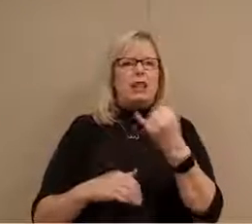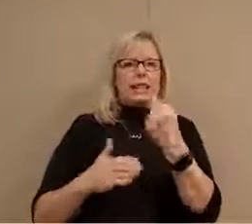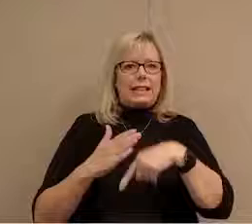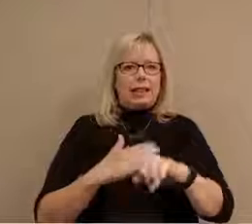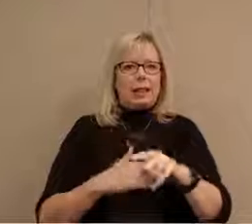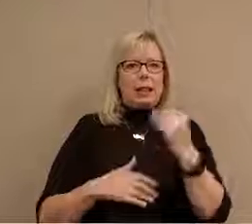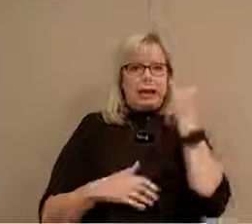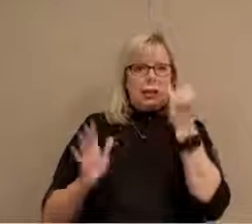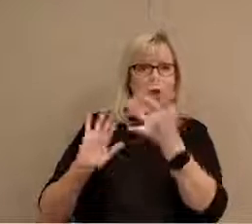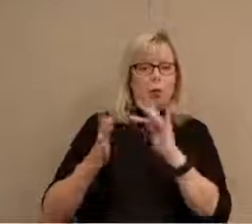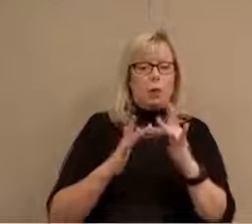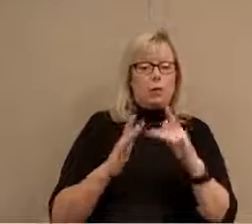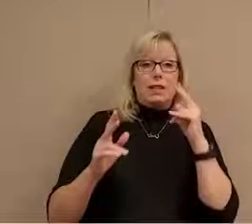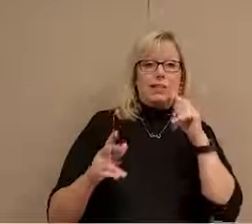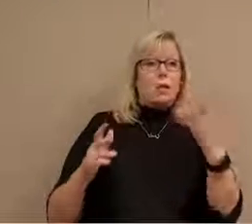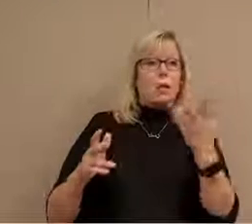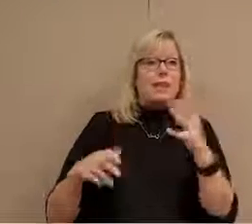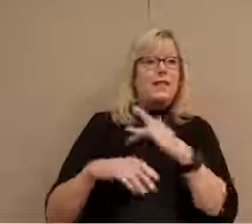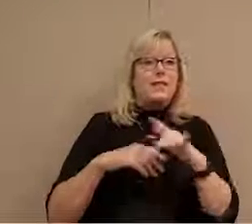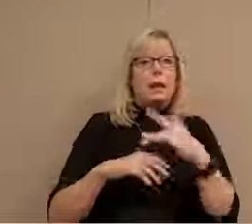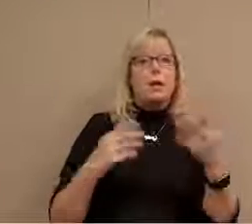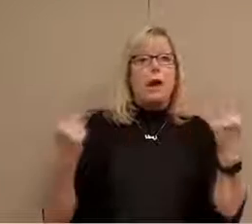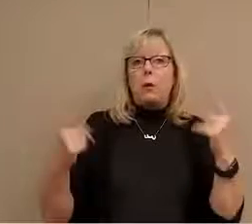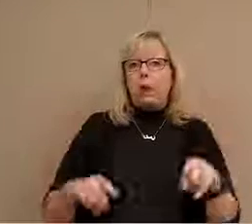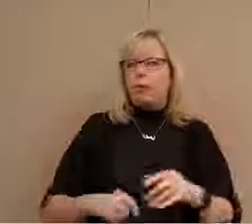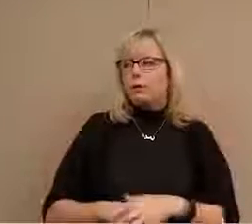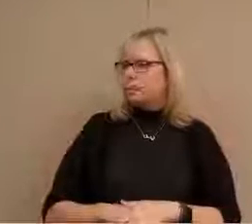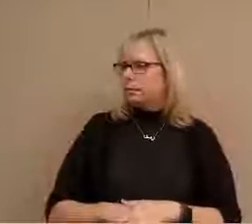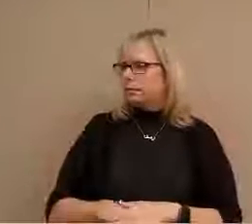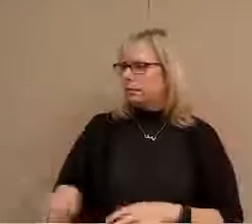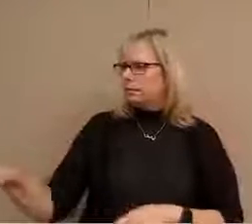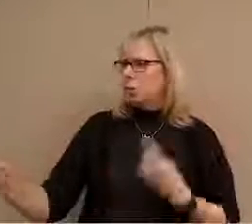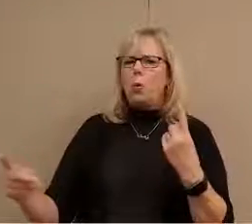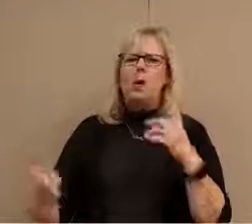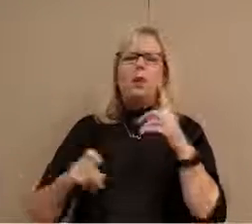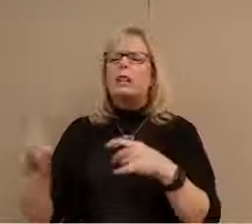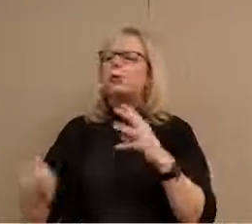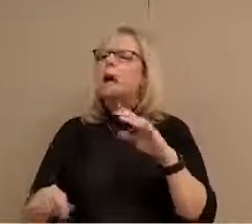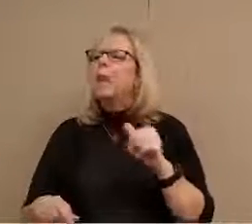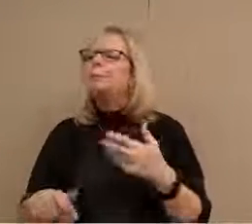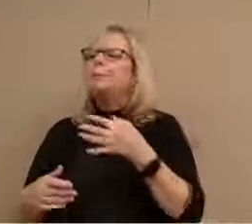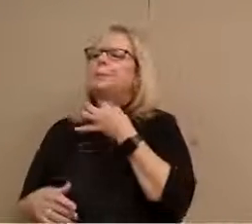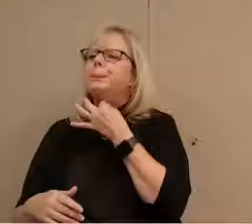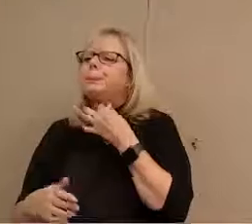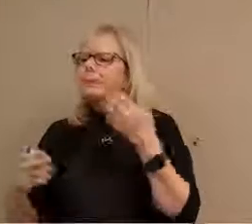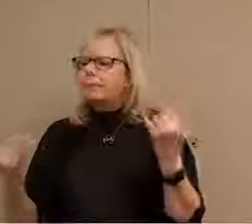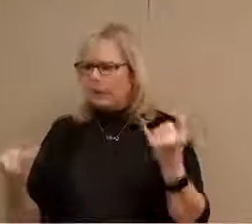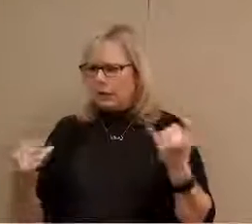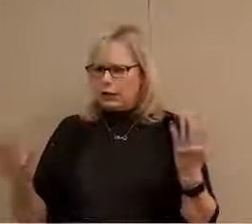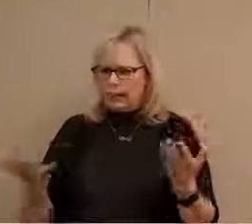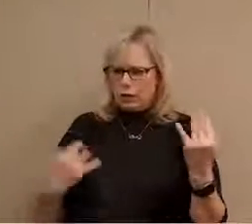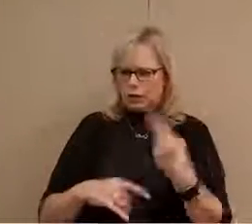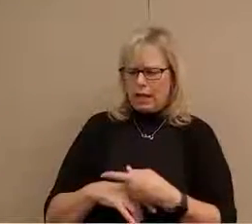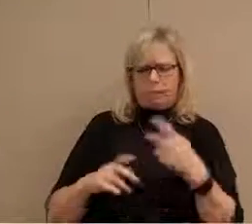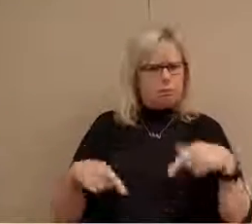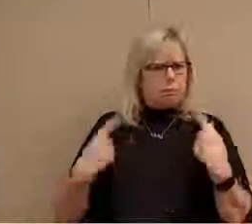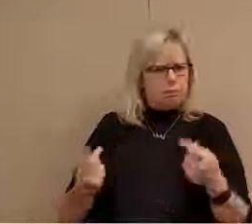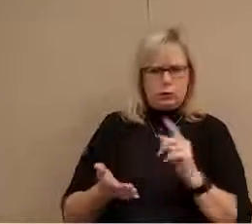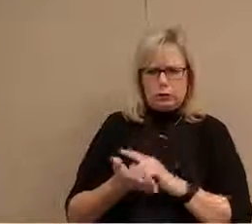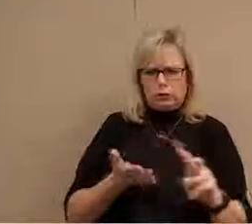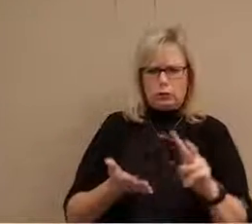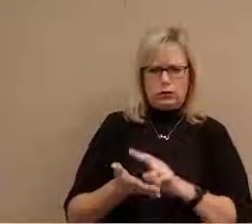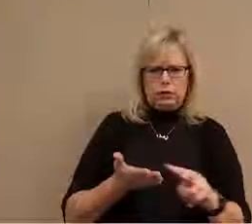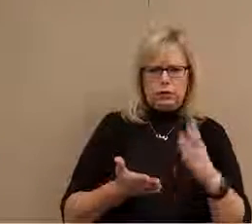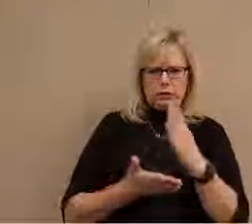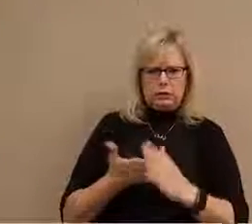go to our website, you can look at what's available and when. One question, Mila. As we sit here today, and as we, the last couple of weeks, we've